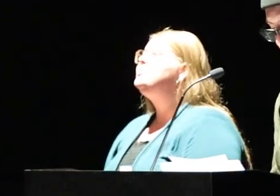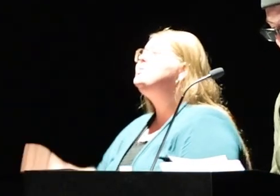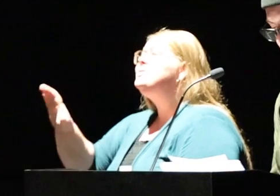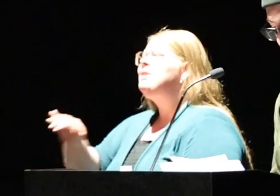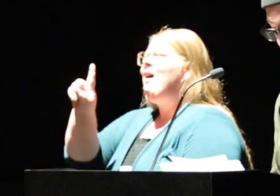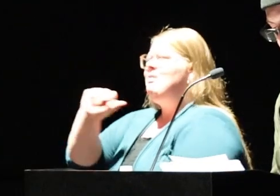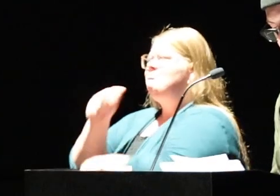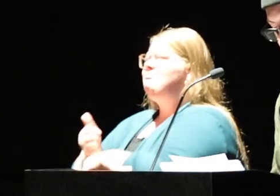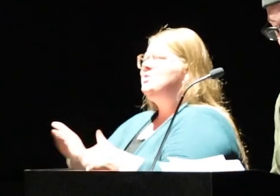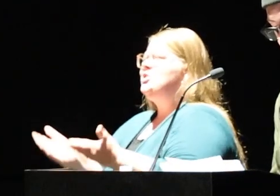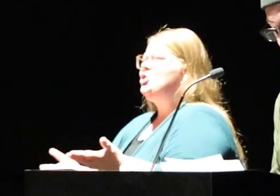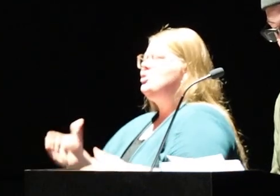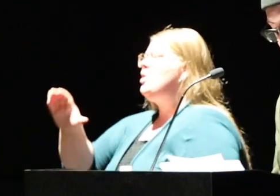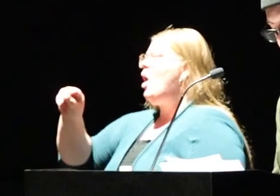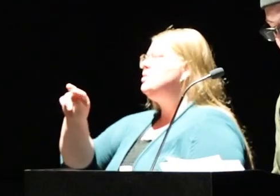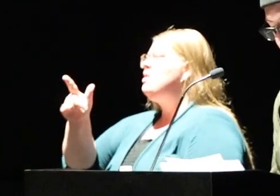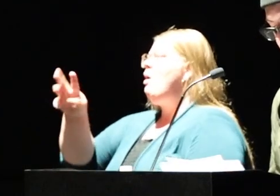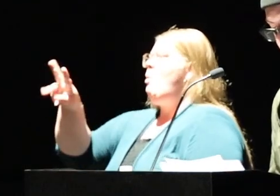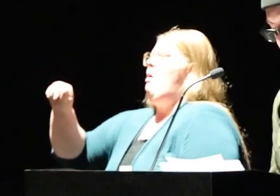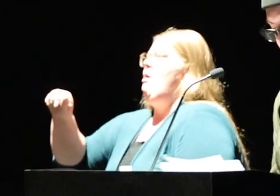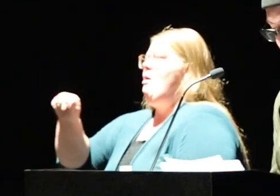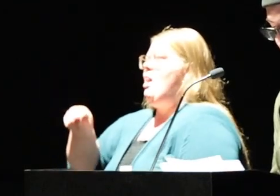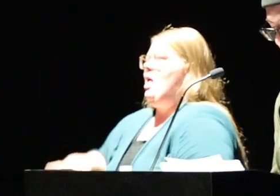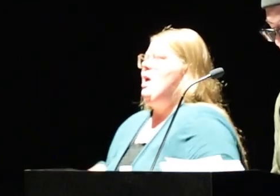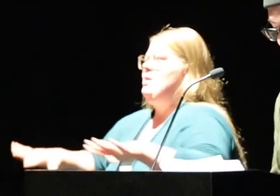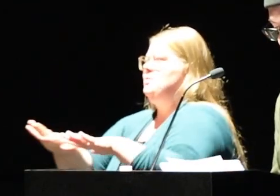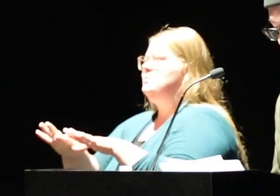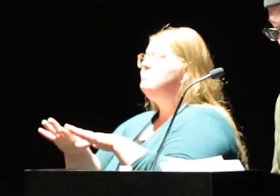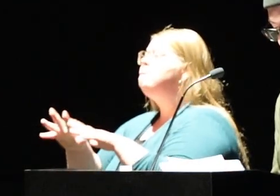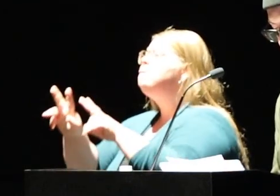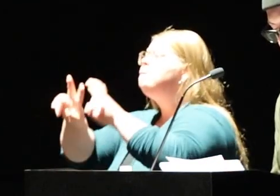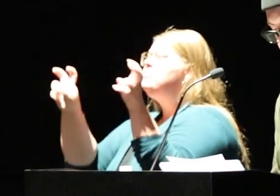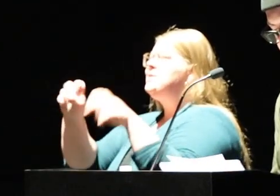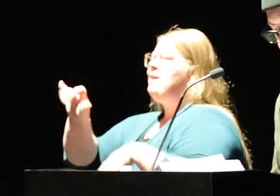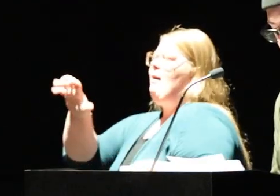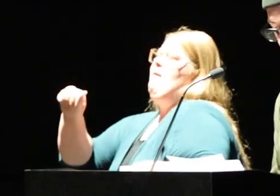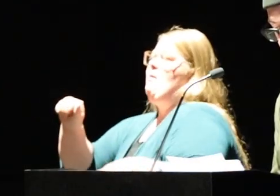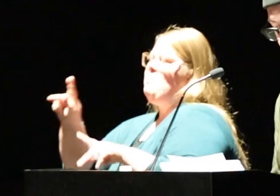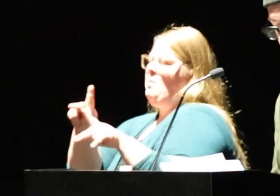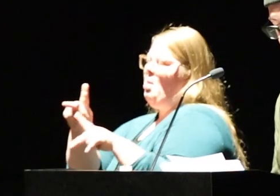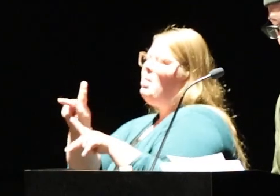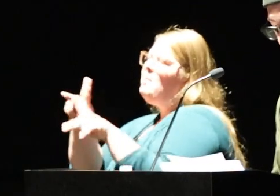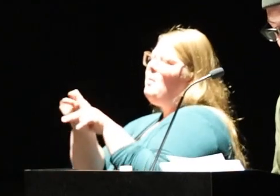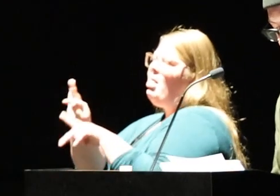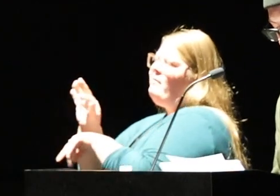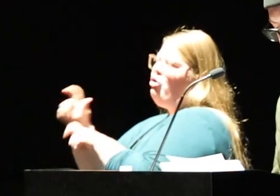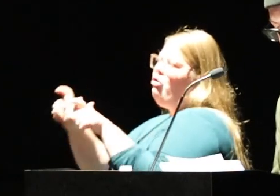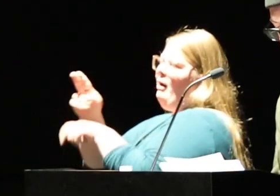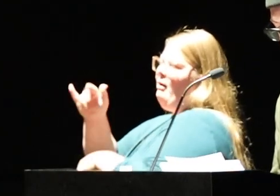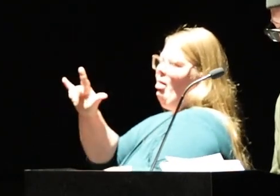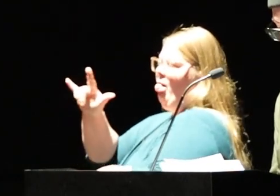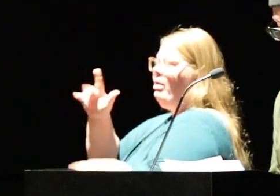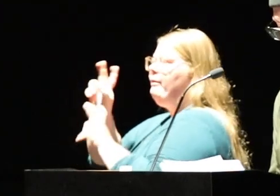the Onondaga, or people of the Great Hill. In English, they are known as Seneca people, the keepers of the Western